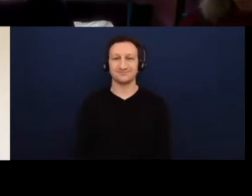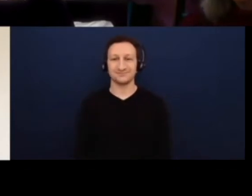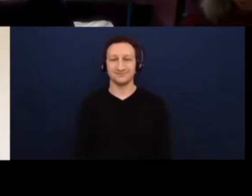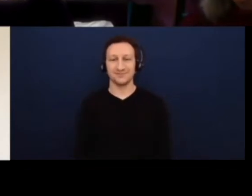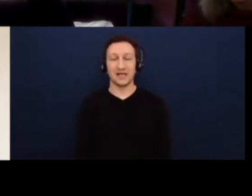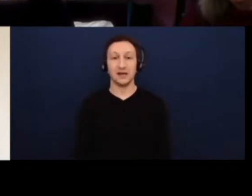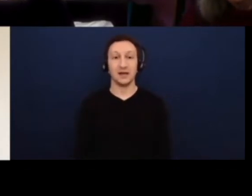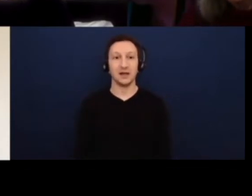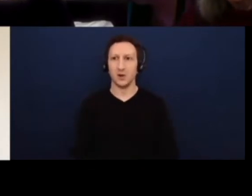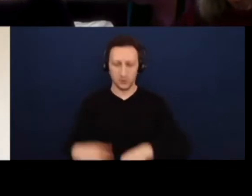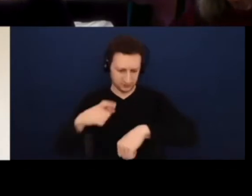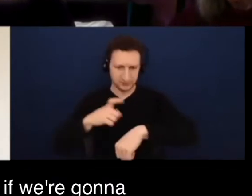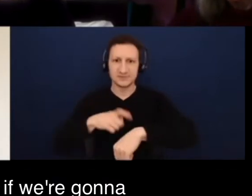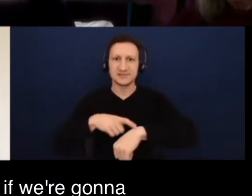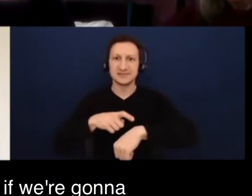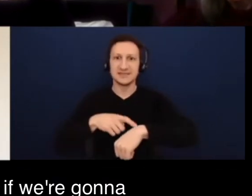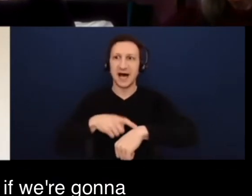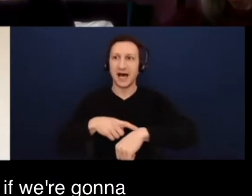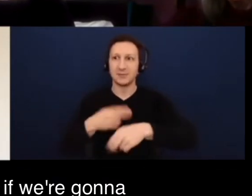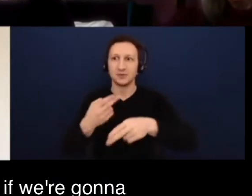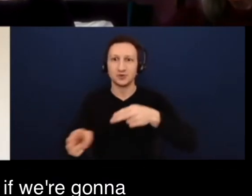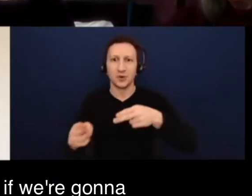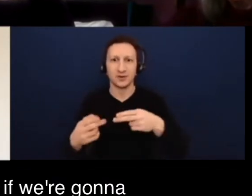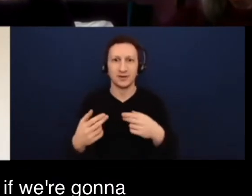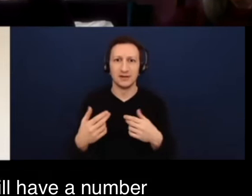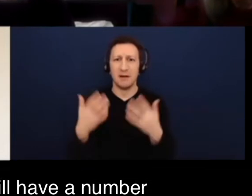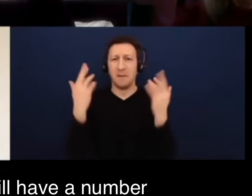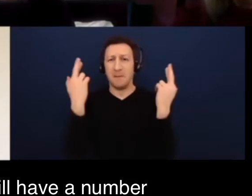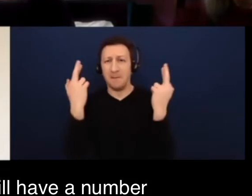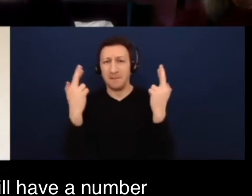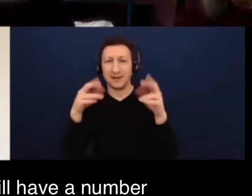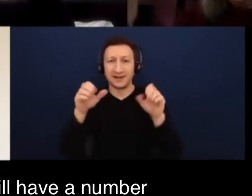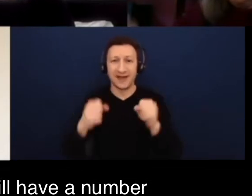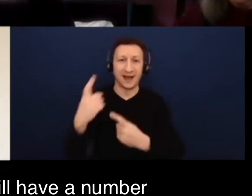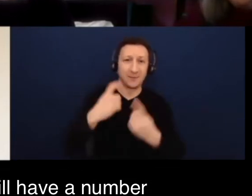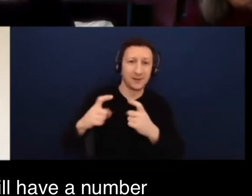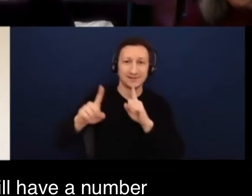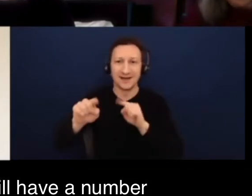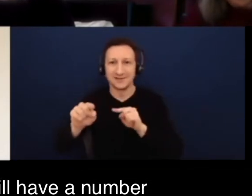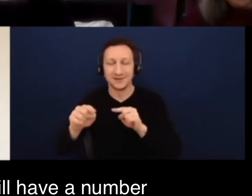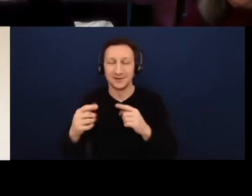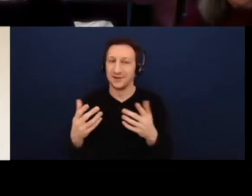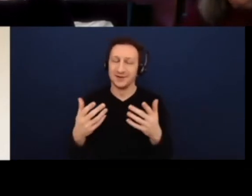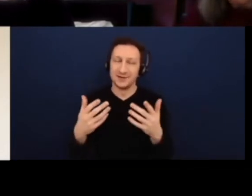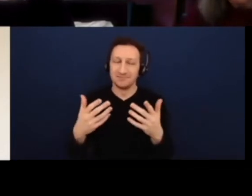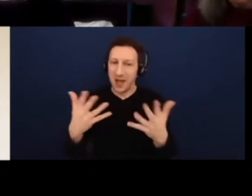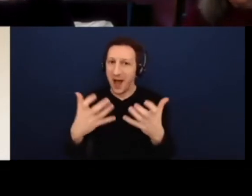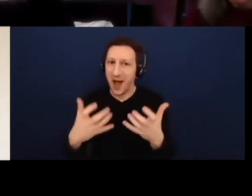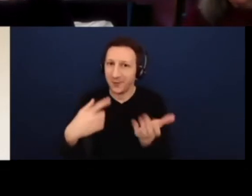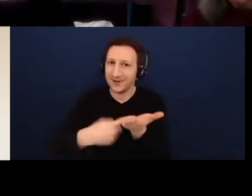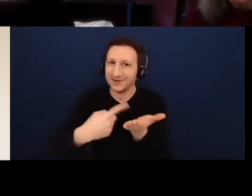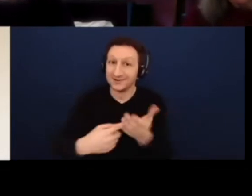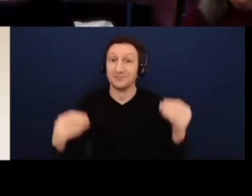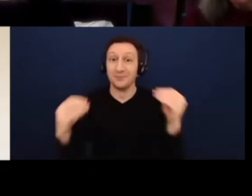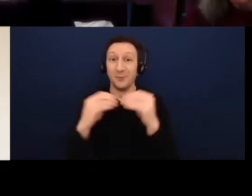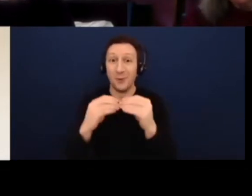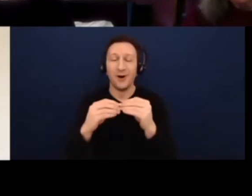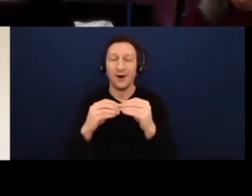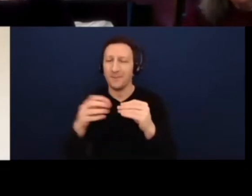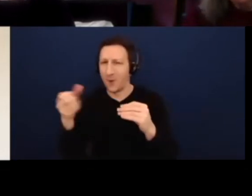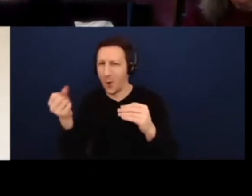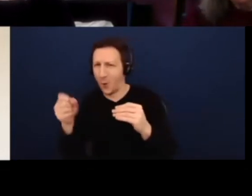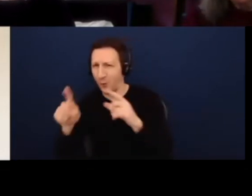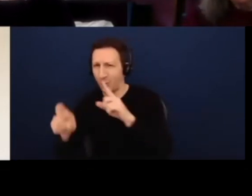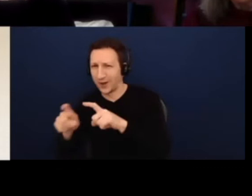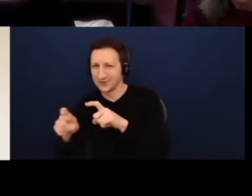know we have limited time here. I don't know if we're going to have time for Q&A today because we still have a number of things to talk about. But regardless, let's move on to